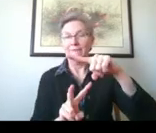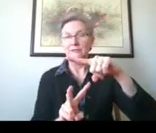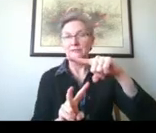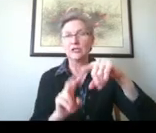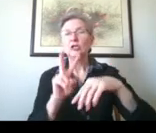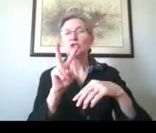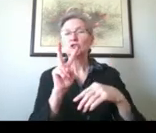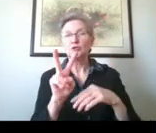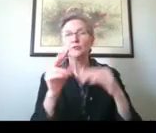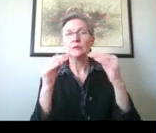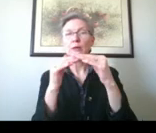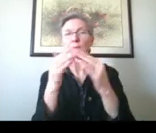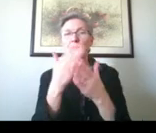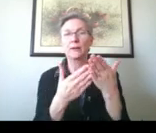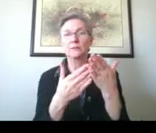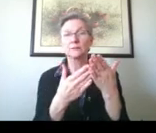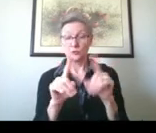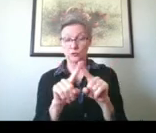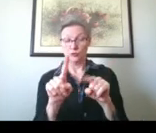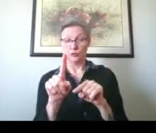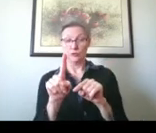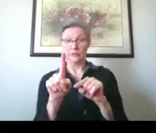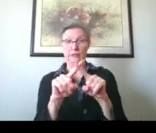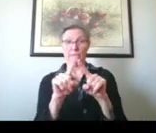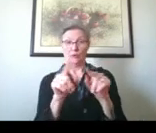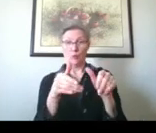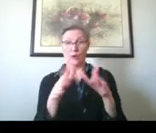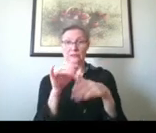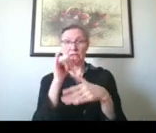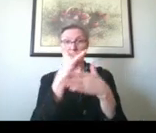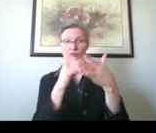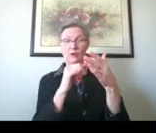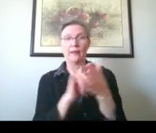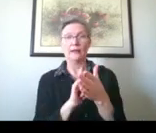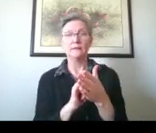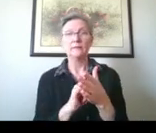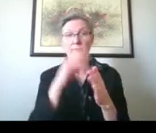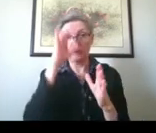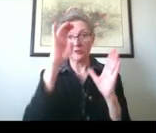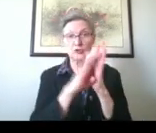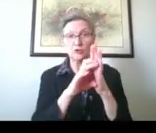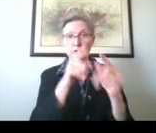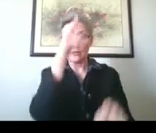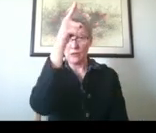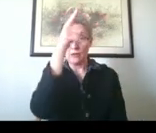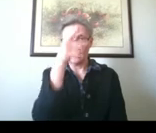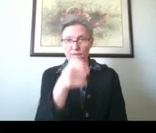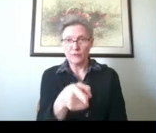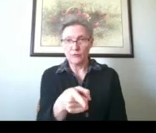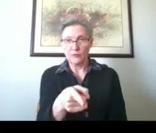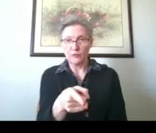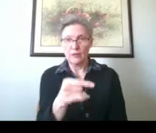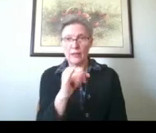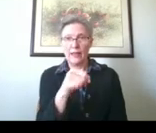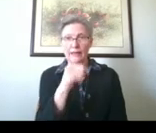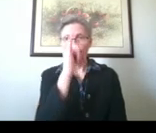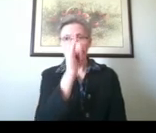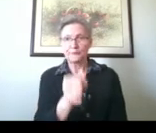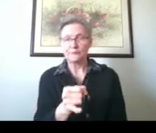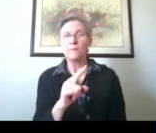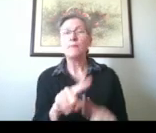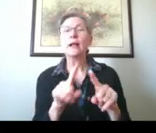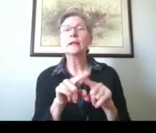2 different ways that I can draw this. In the picture up here, it's showing a column going up and down, right? But